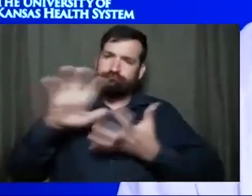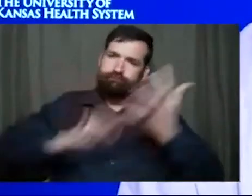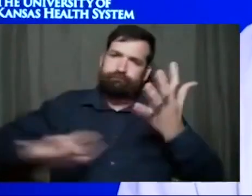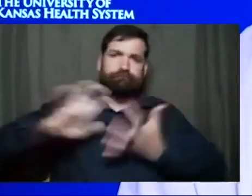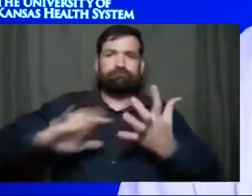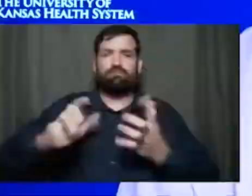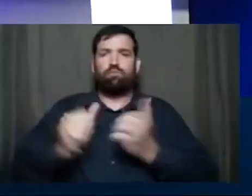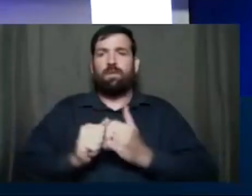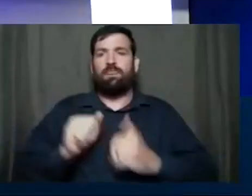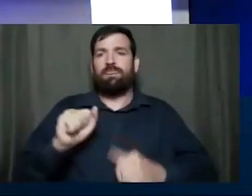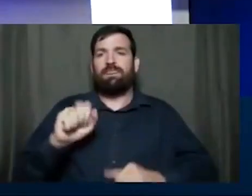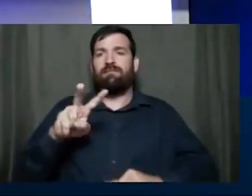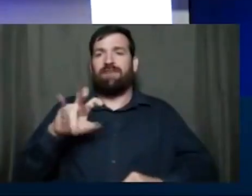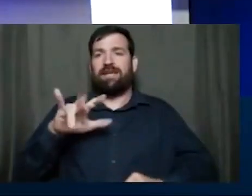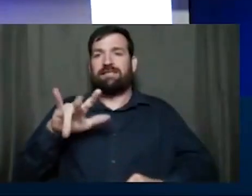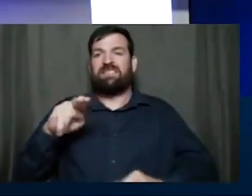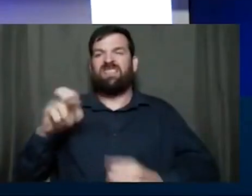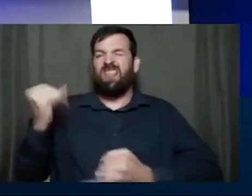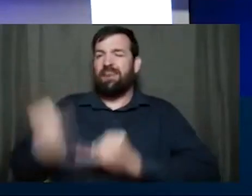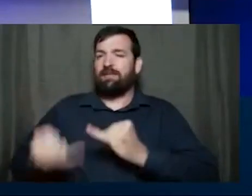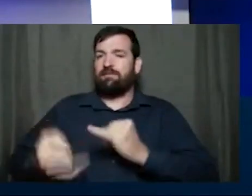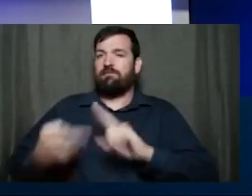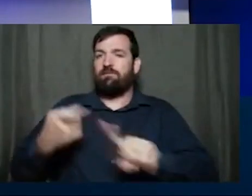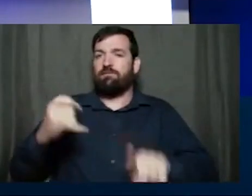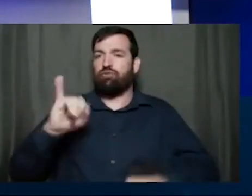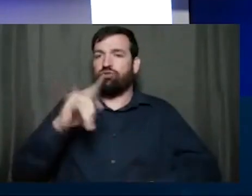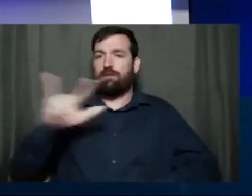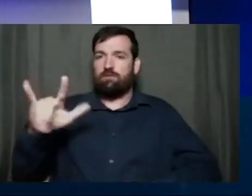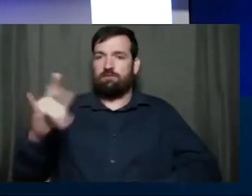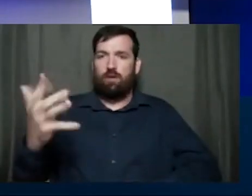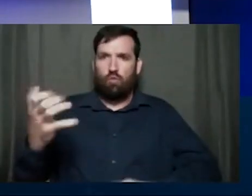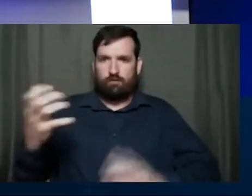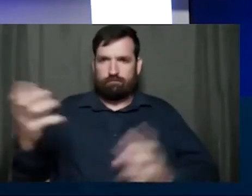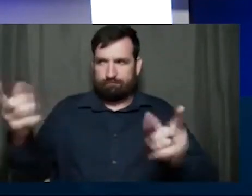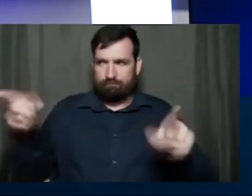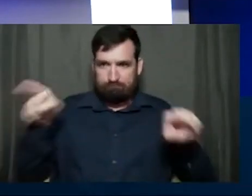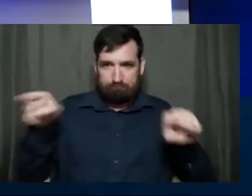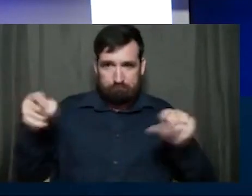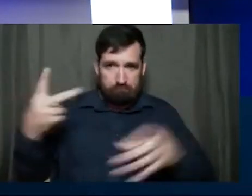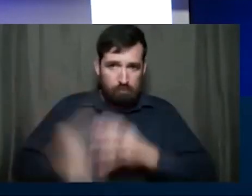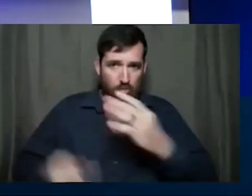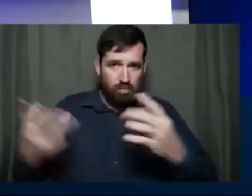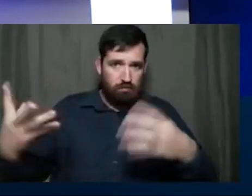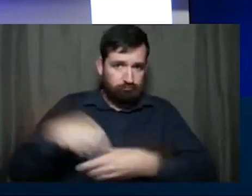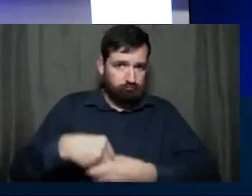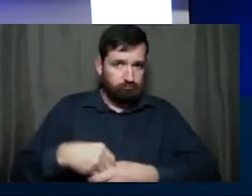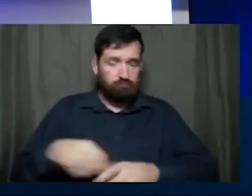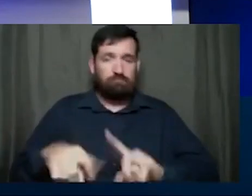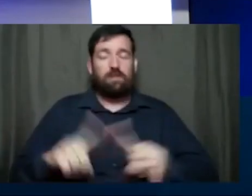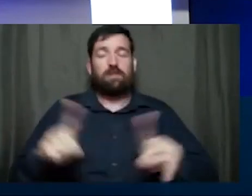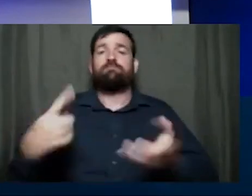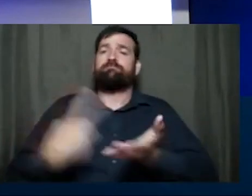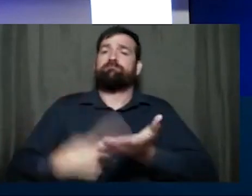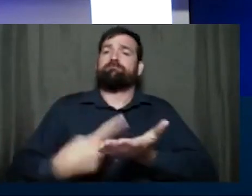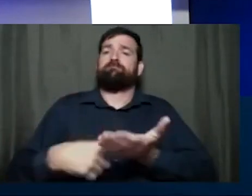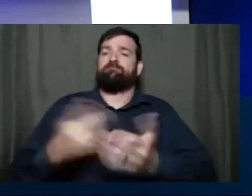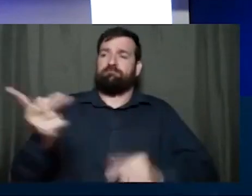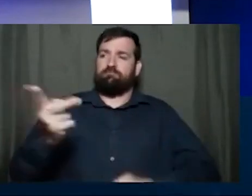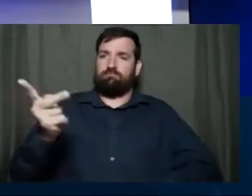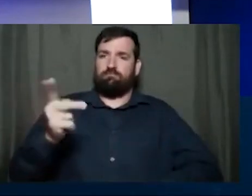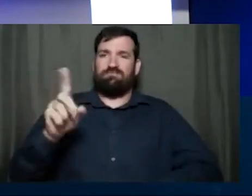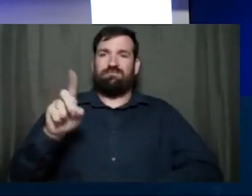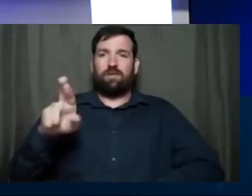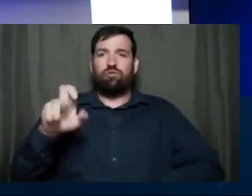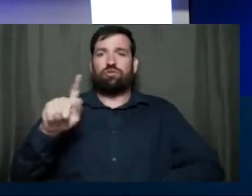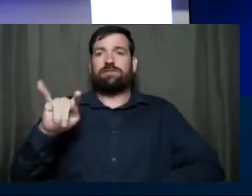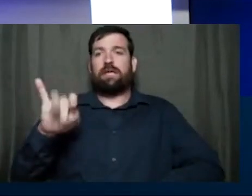dosing. Okay, so this is the last question. It's from Jill, and I want you both to weigh in on this. But we've been talking, you and Dr. Stites say a lot that outdoors